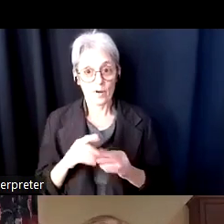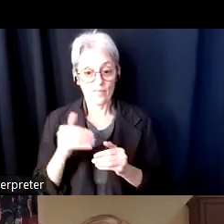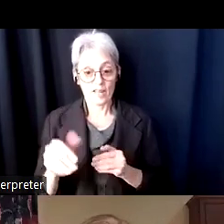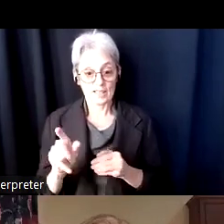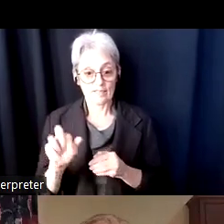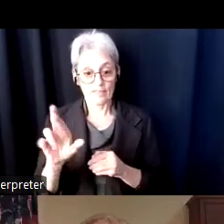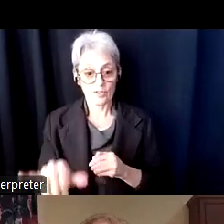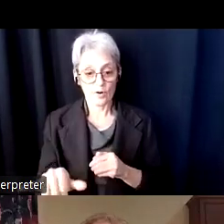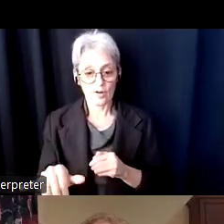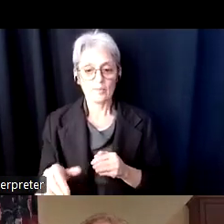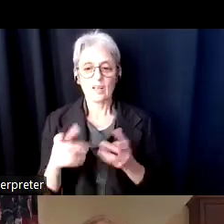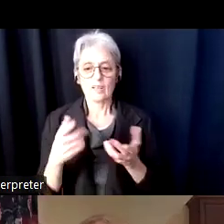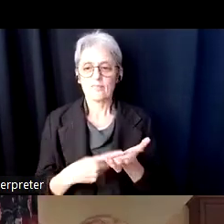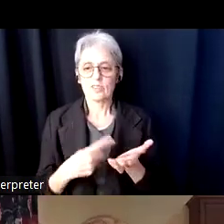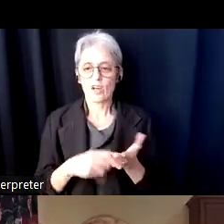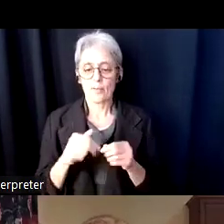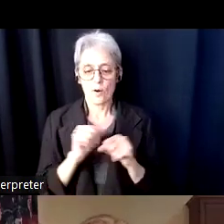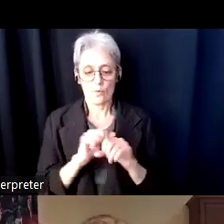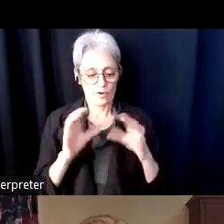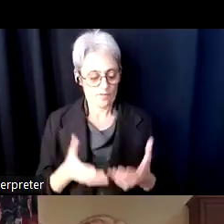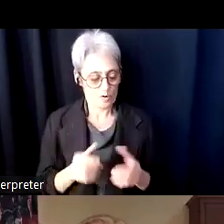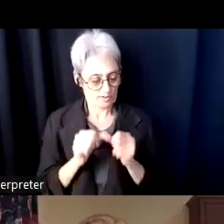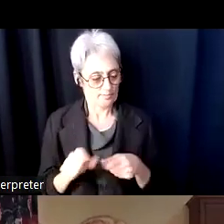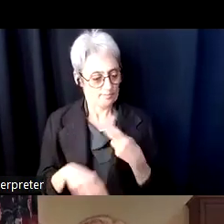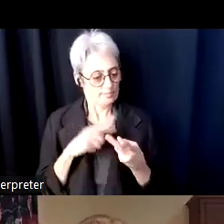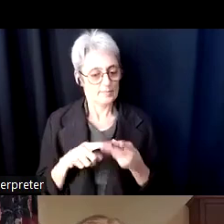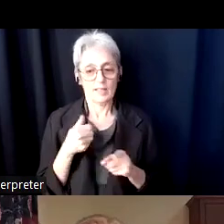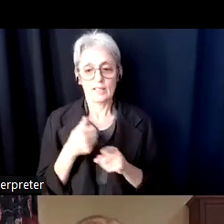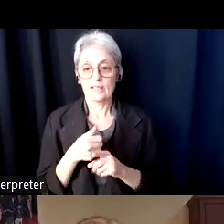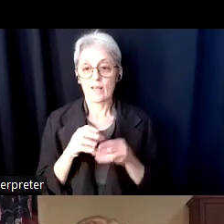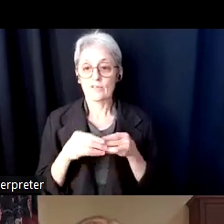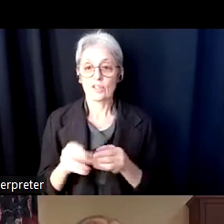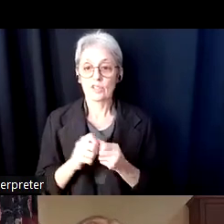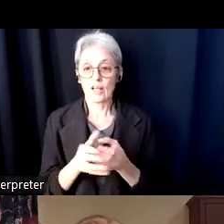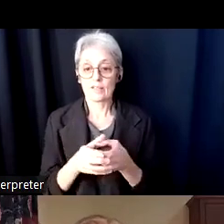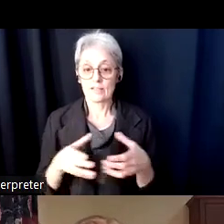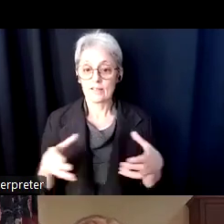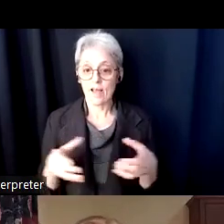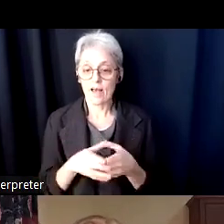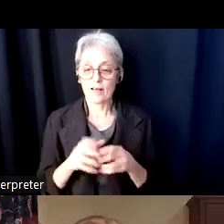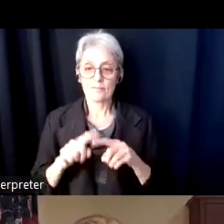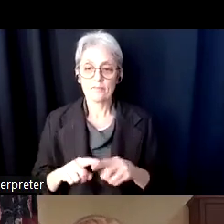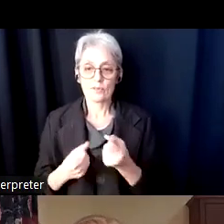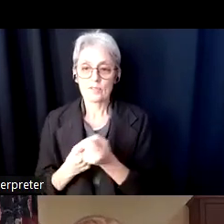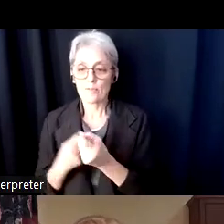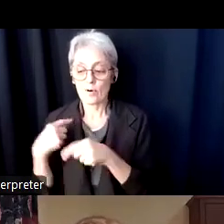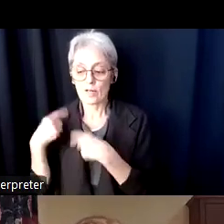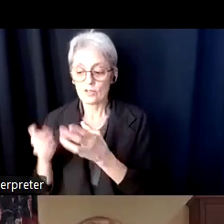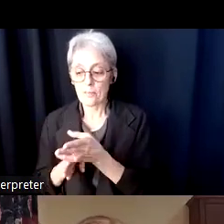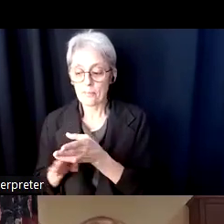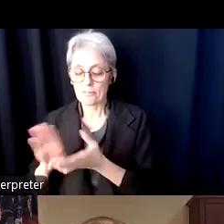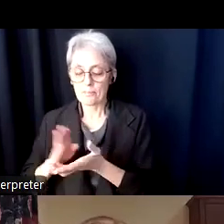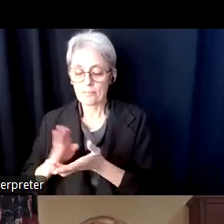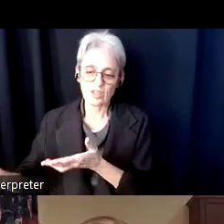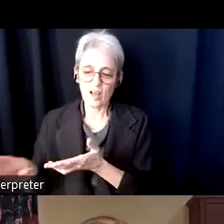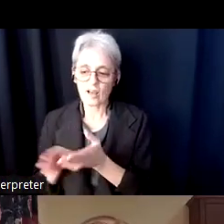about workforce, how self-direction can scale to support historically marginalized and underserved communities is going to be really